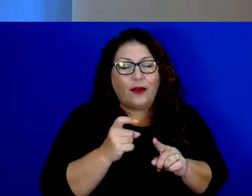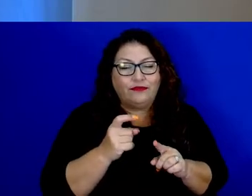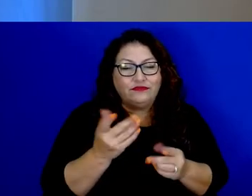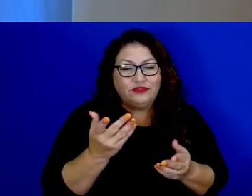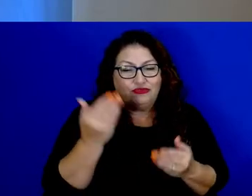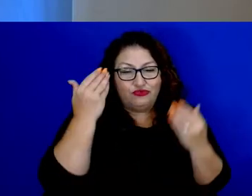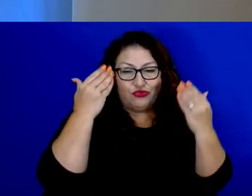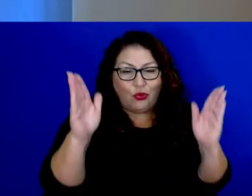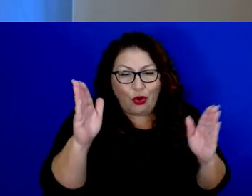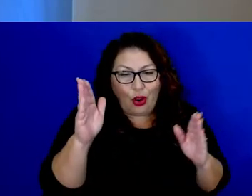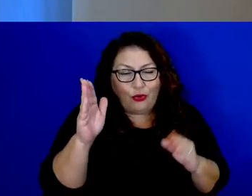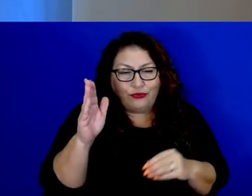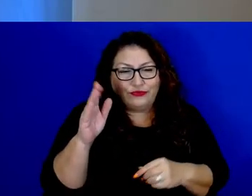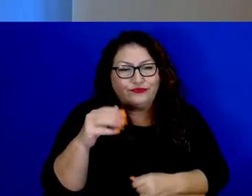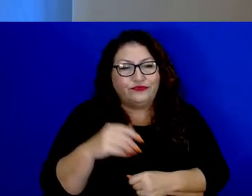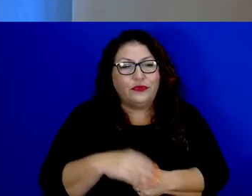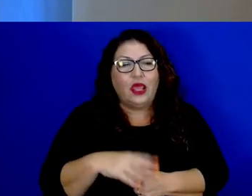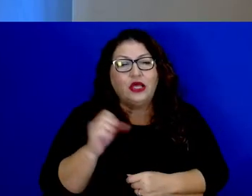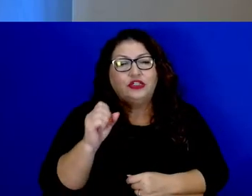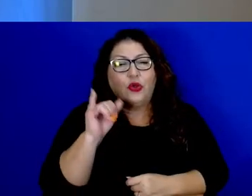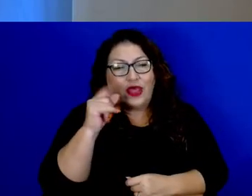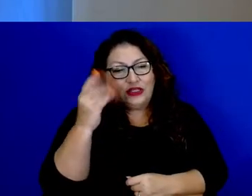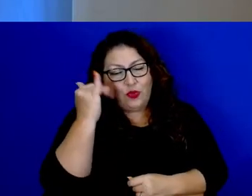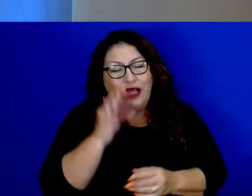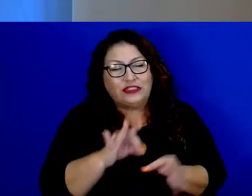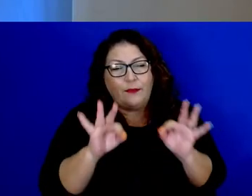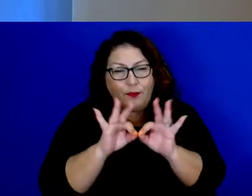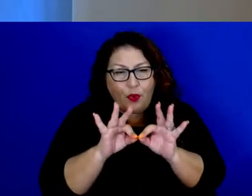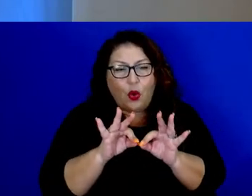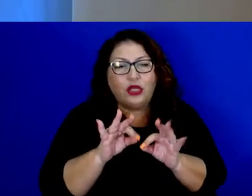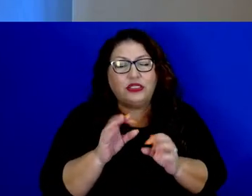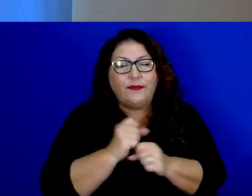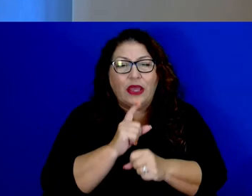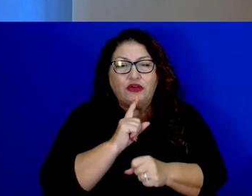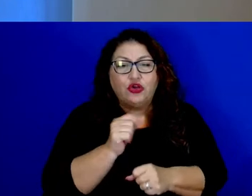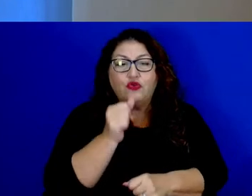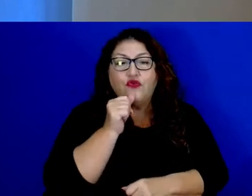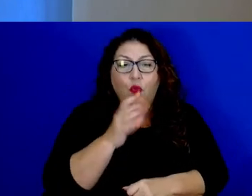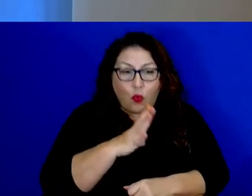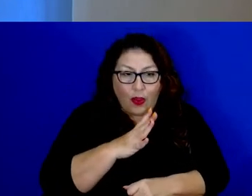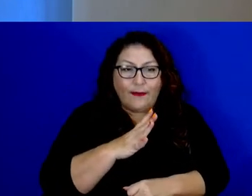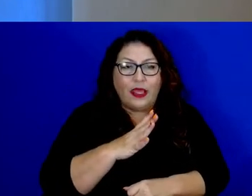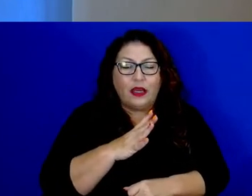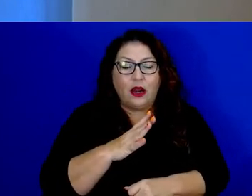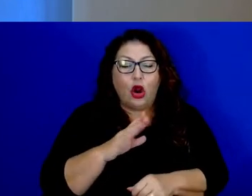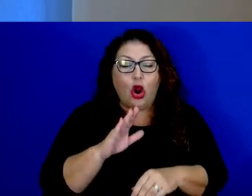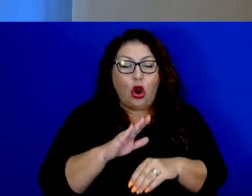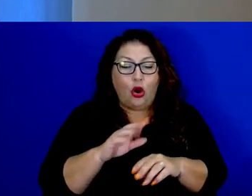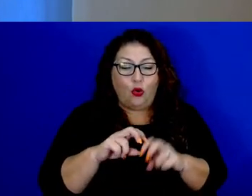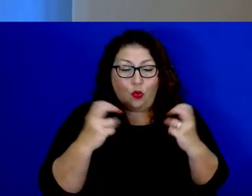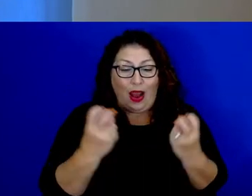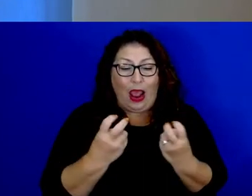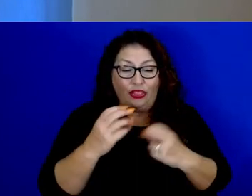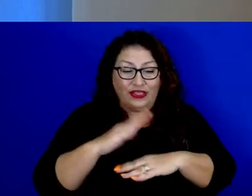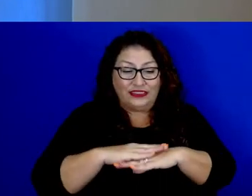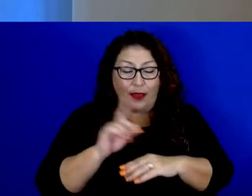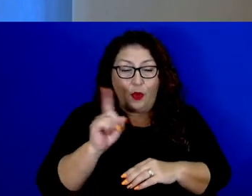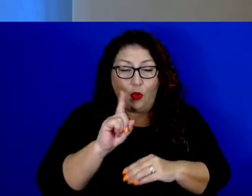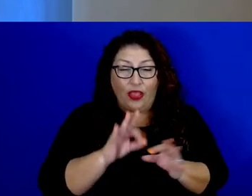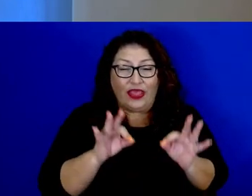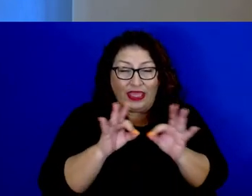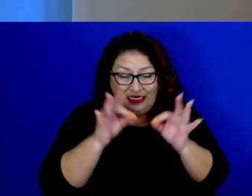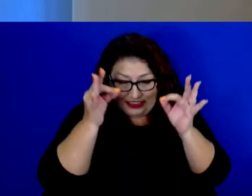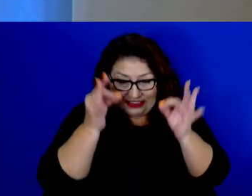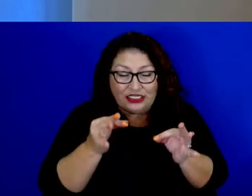so important to ensure that women are around the table where the key decisions are being taken. And I think